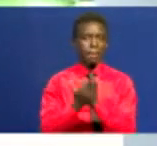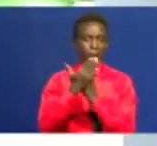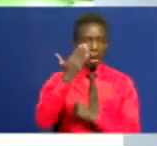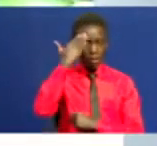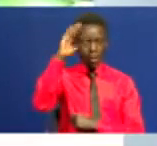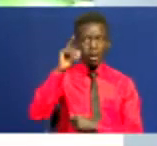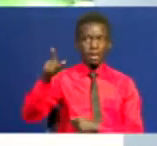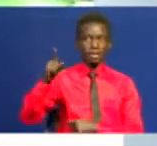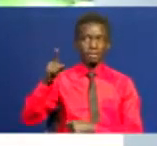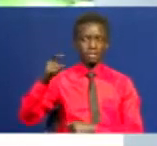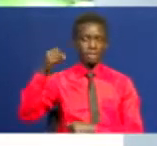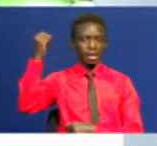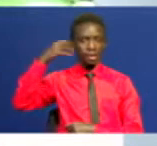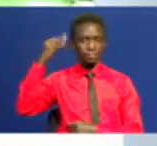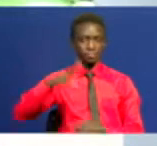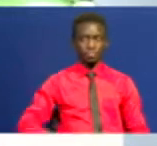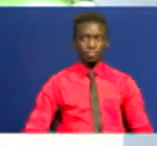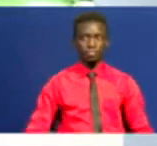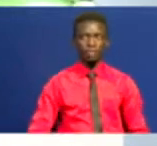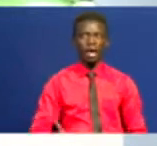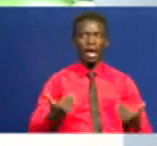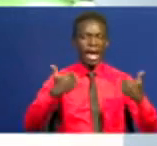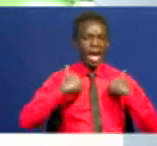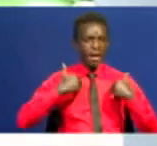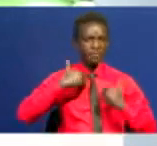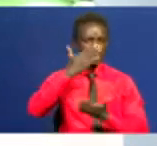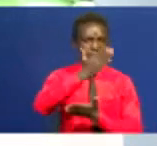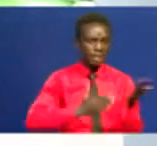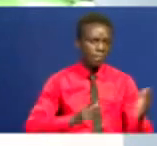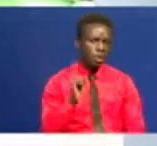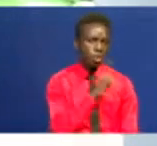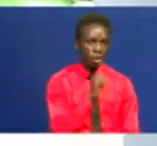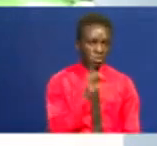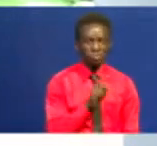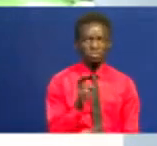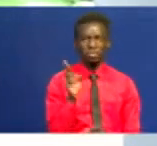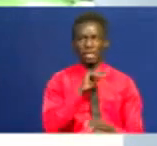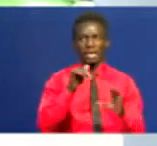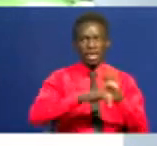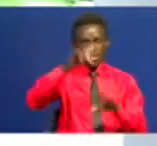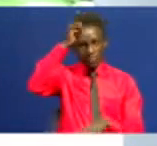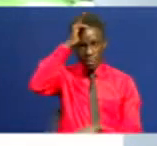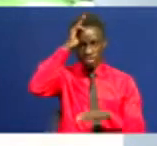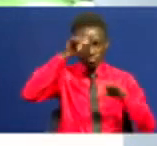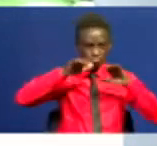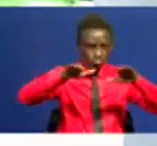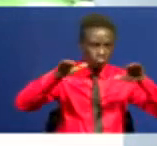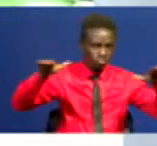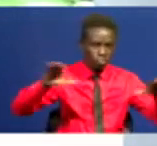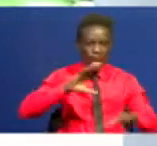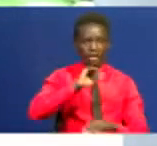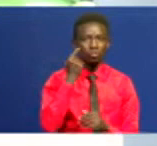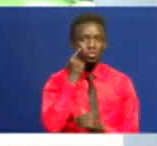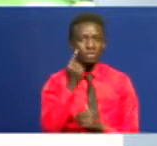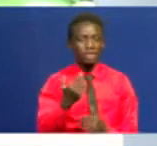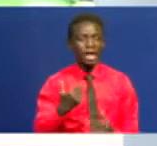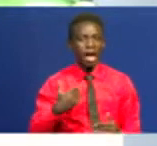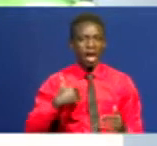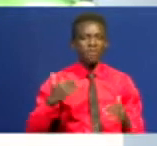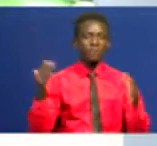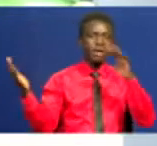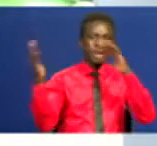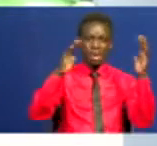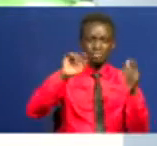has profound consequences for rural life, as well as addressing issues of climate change, sustainability, and a